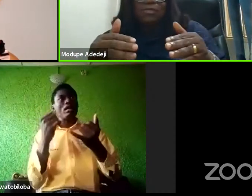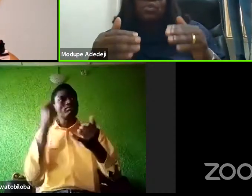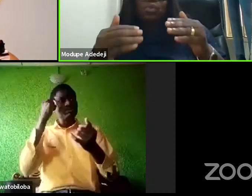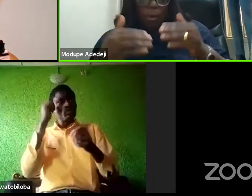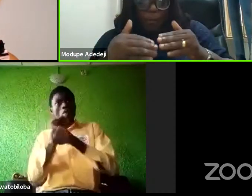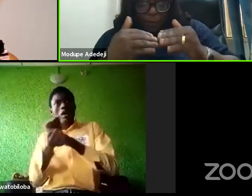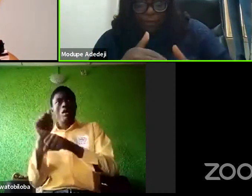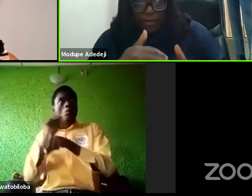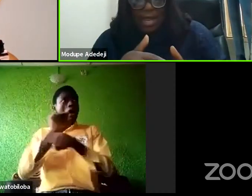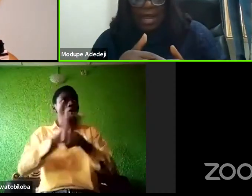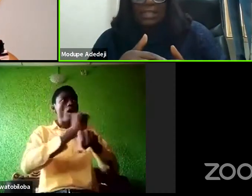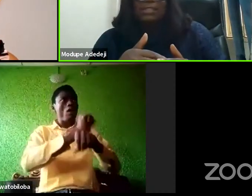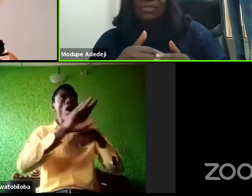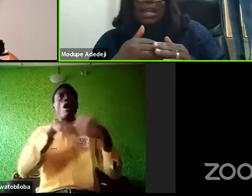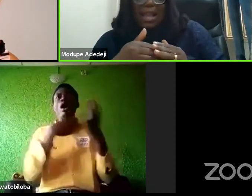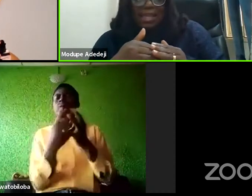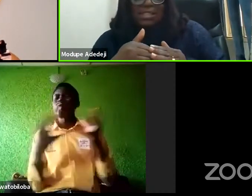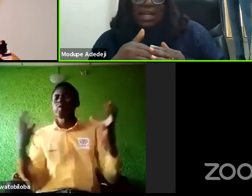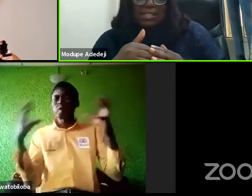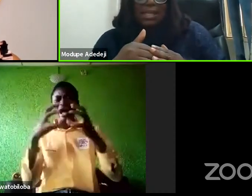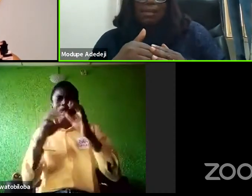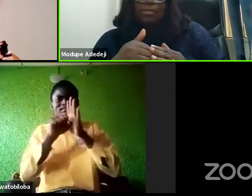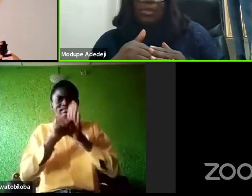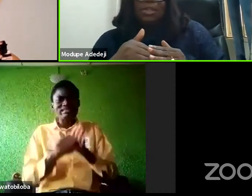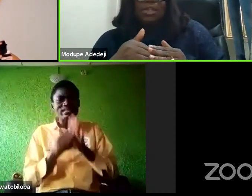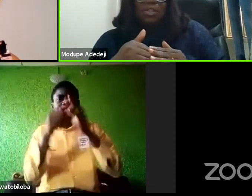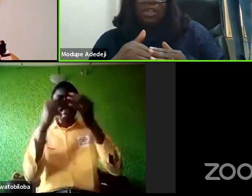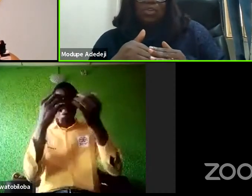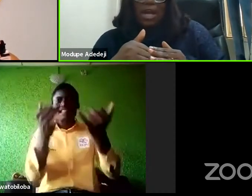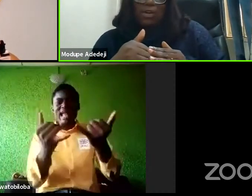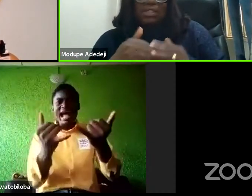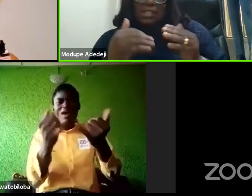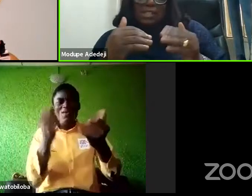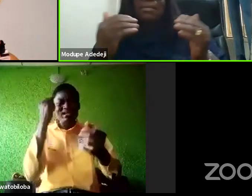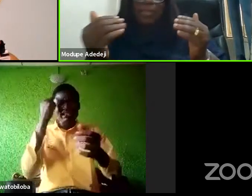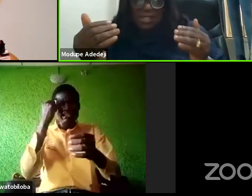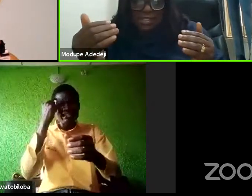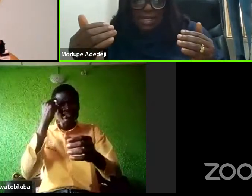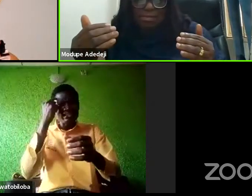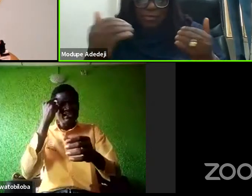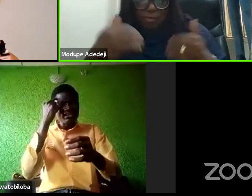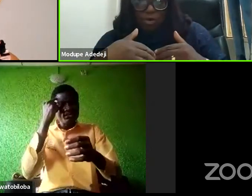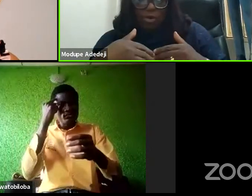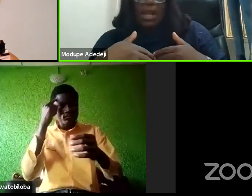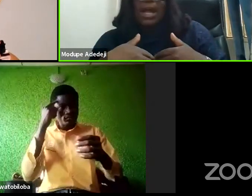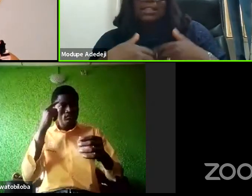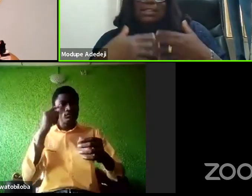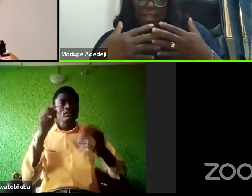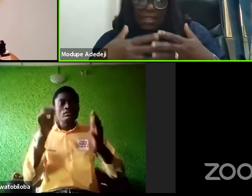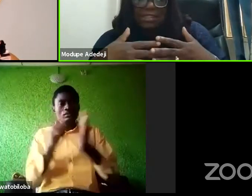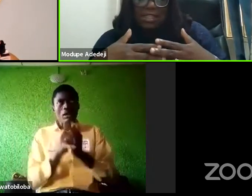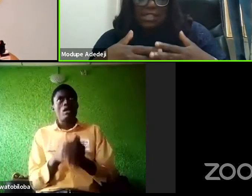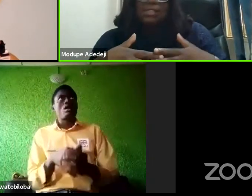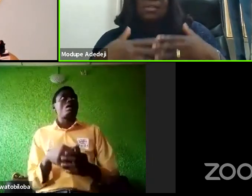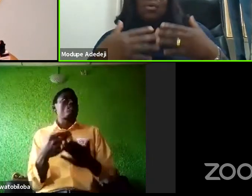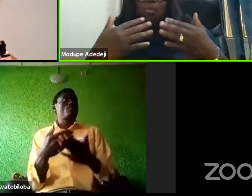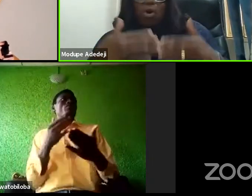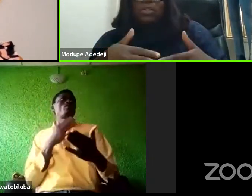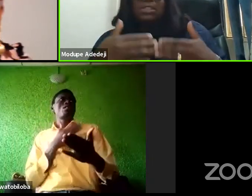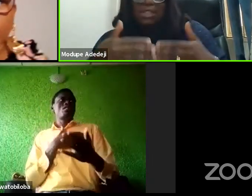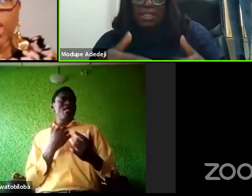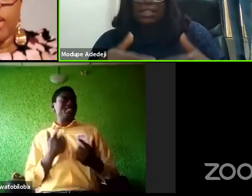first of all have to stop and realize that you are not the same person as before, and take